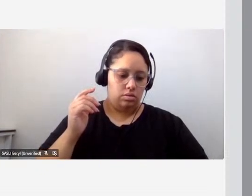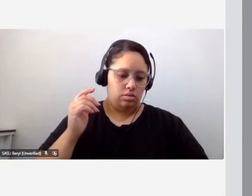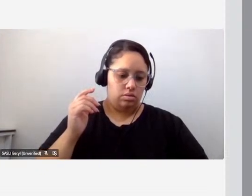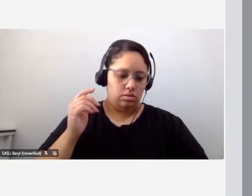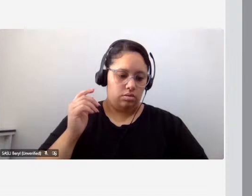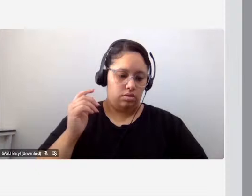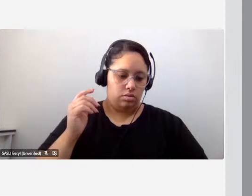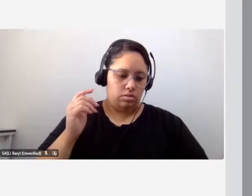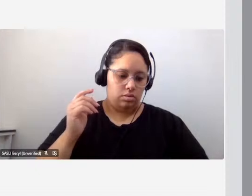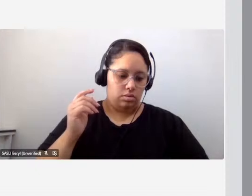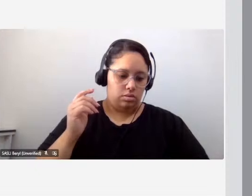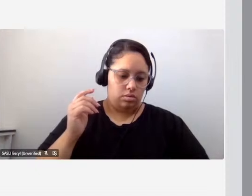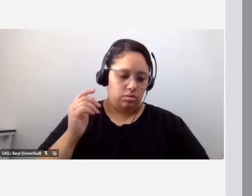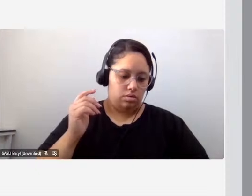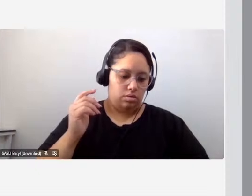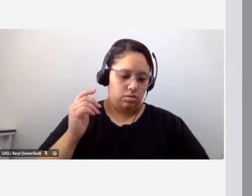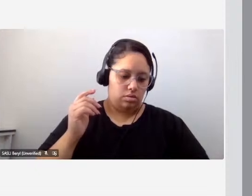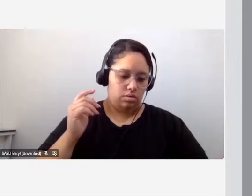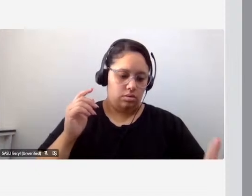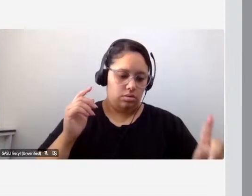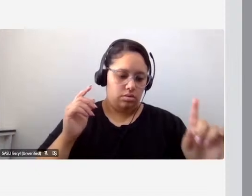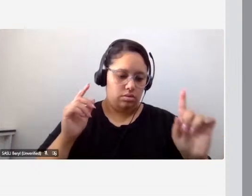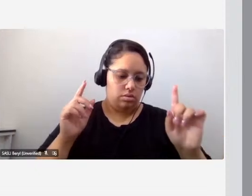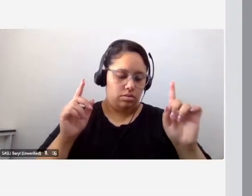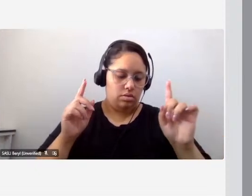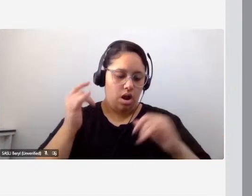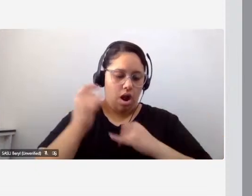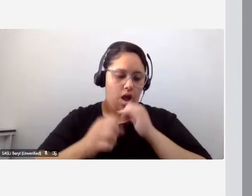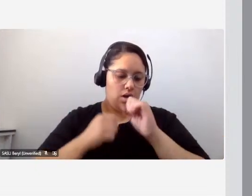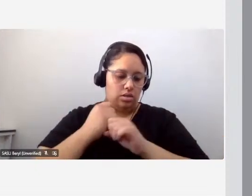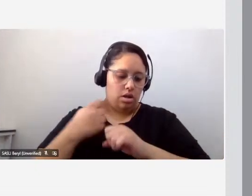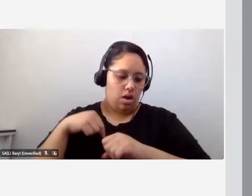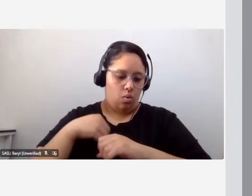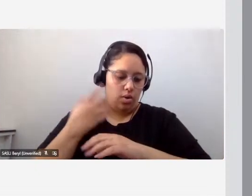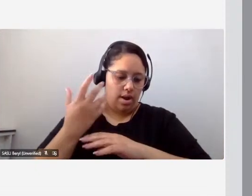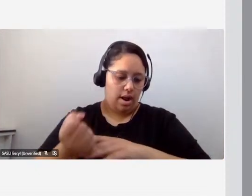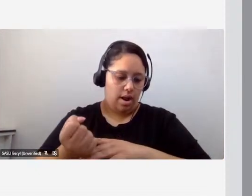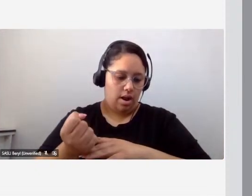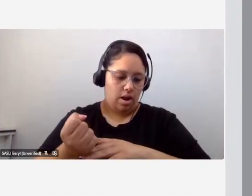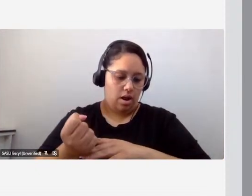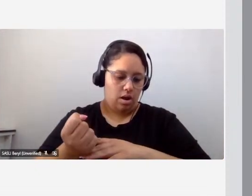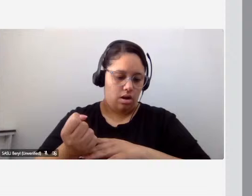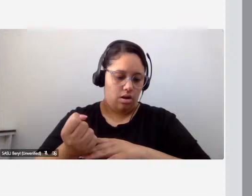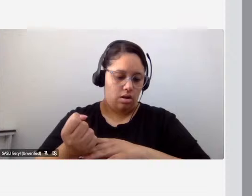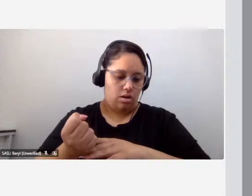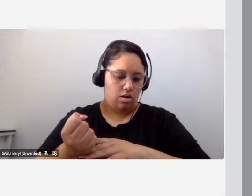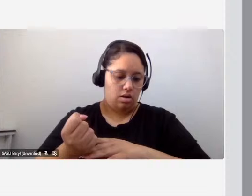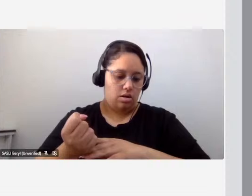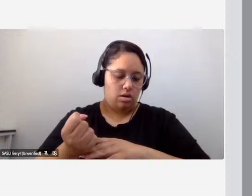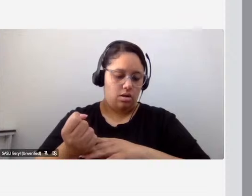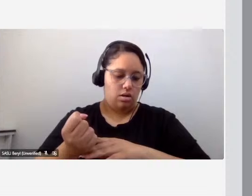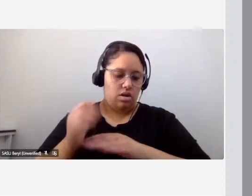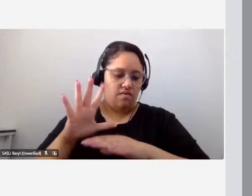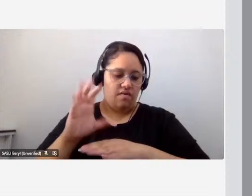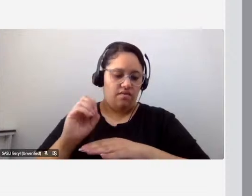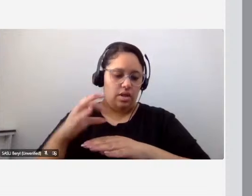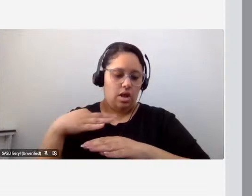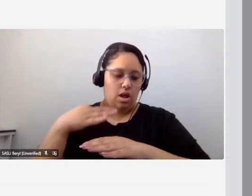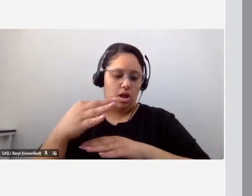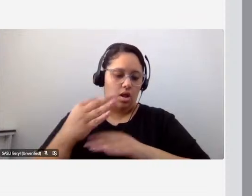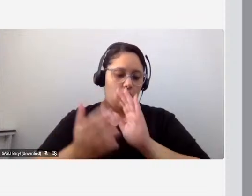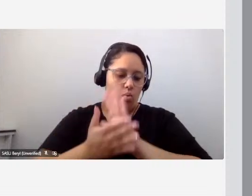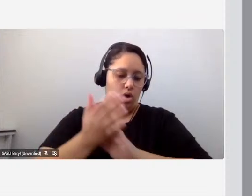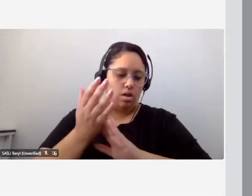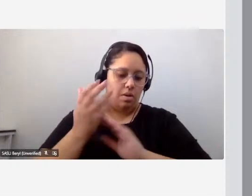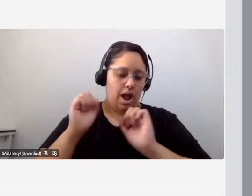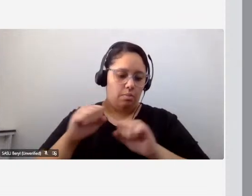of our borders. And last year we had more than 50 athletes that actually went that we were able to